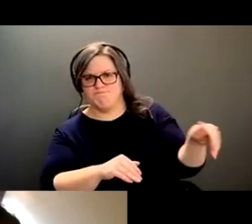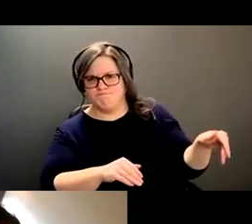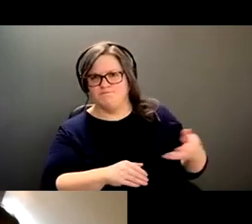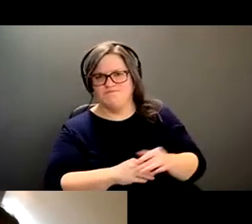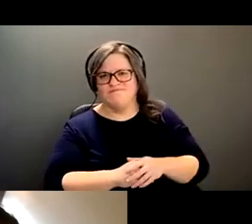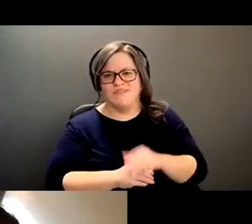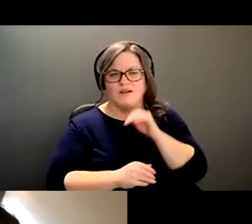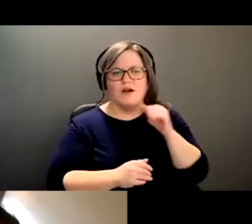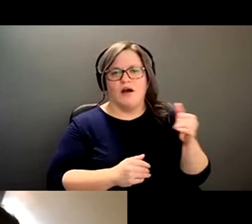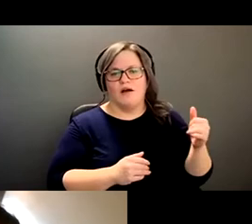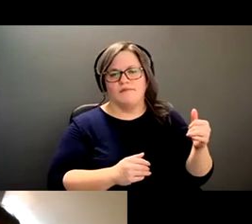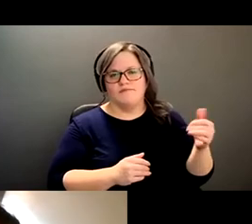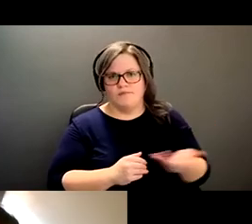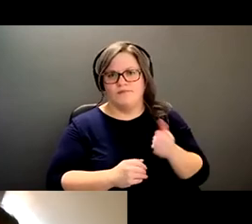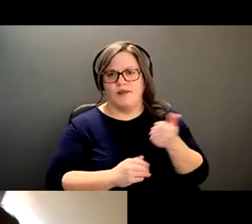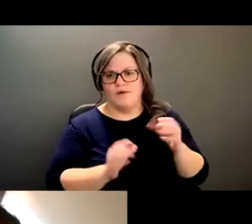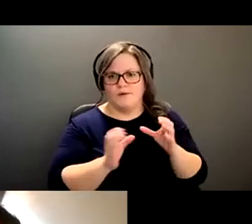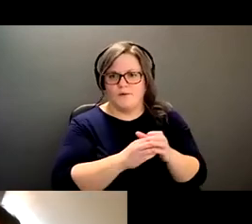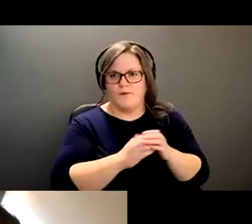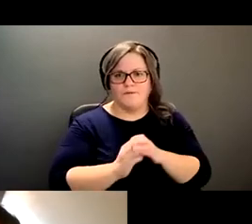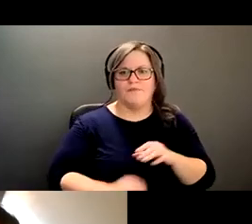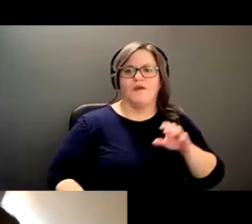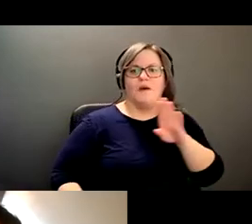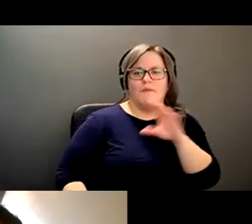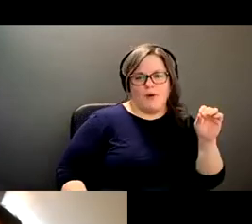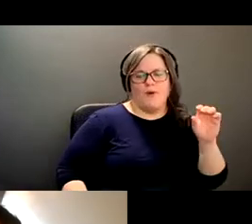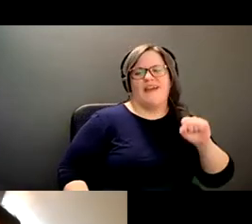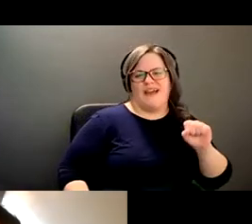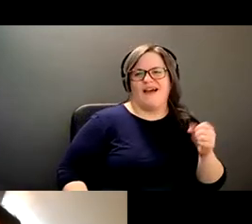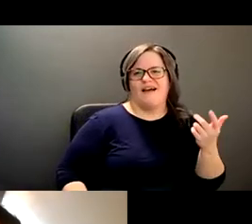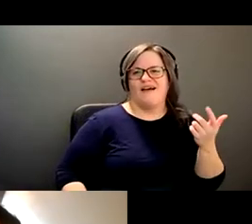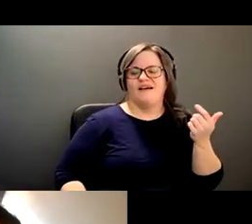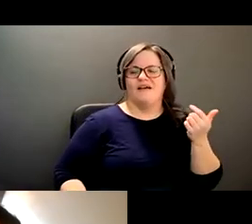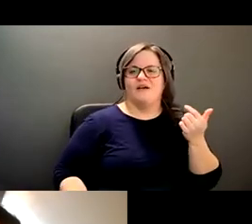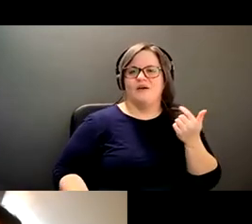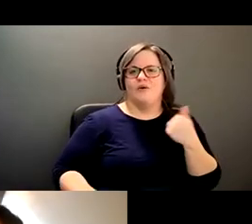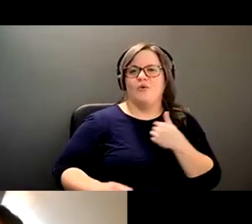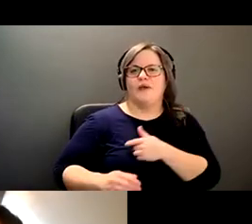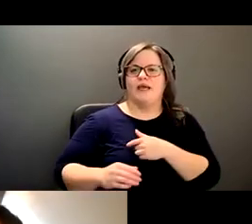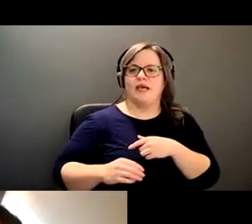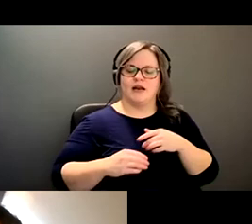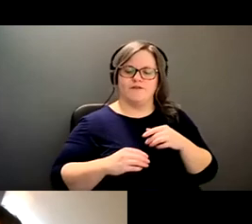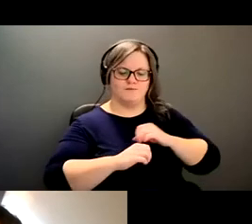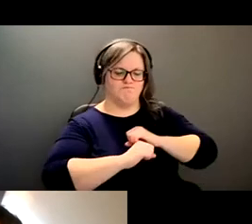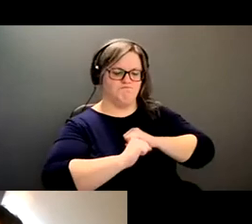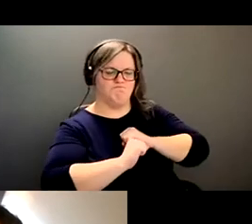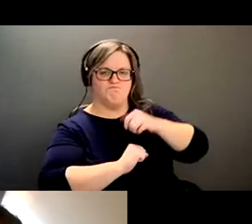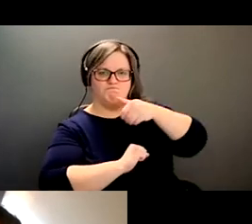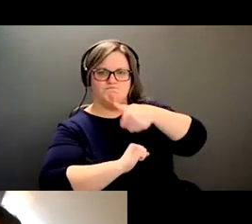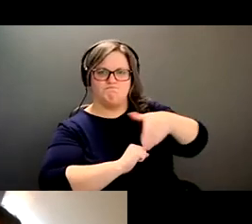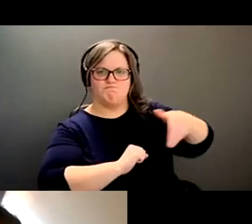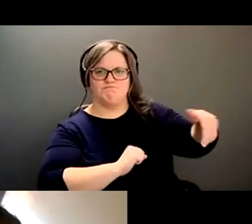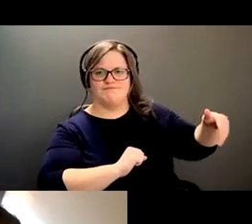other groups. At what point, when it becomes gatekeeping and not really there's access